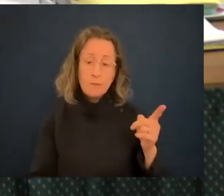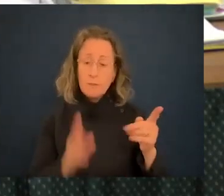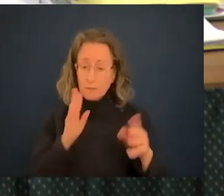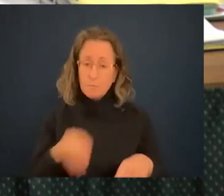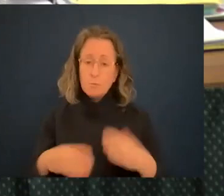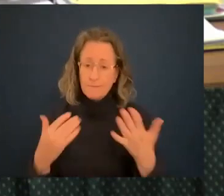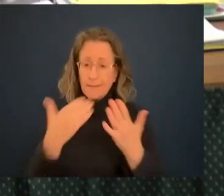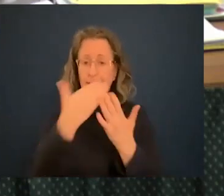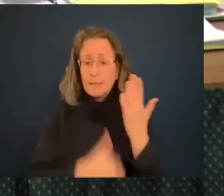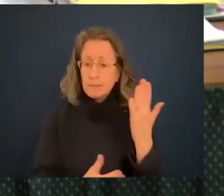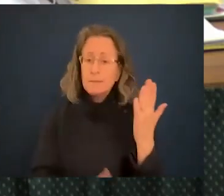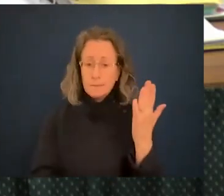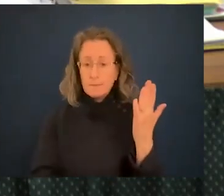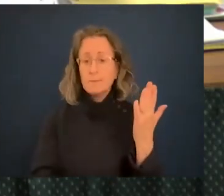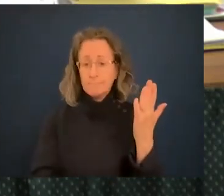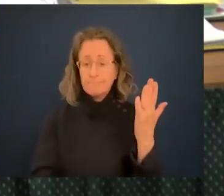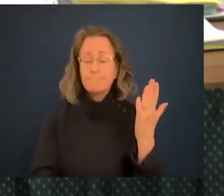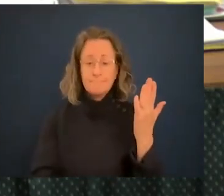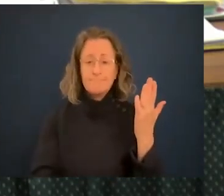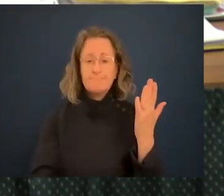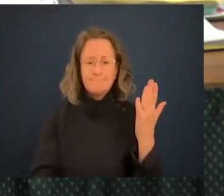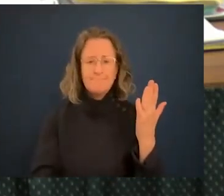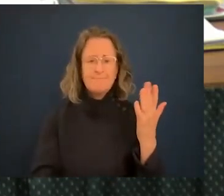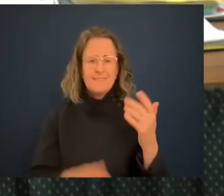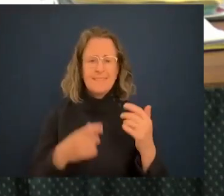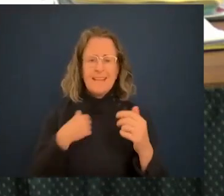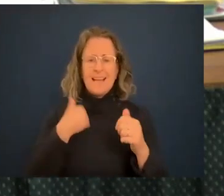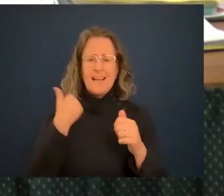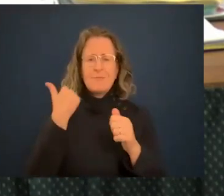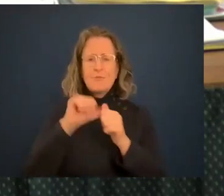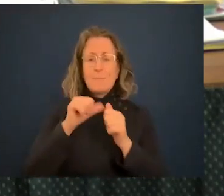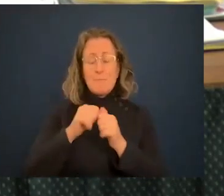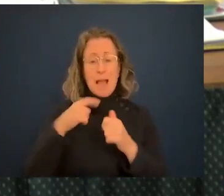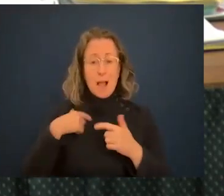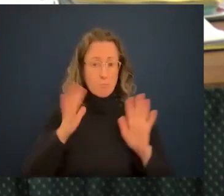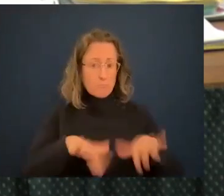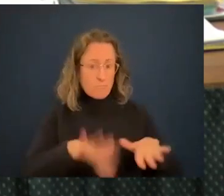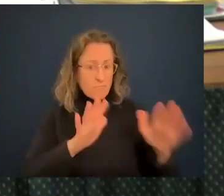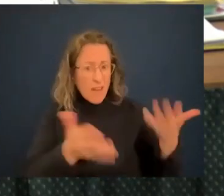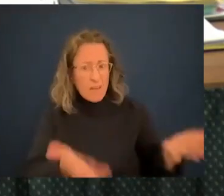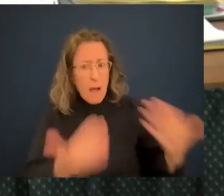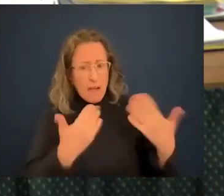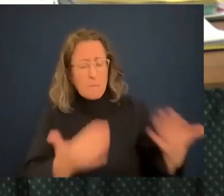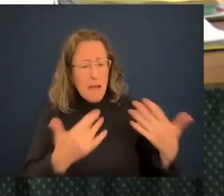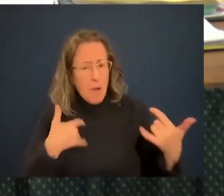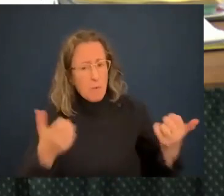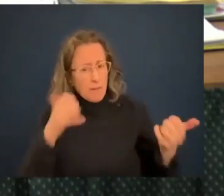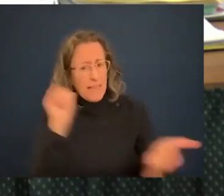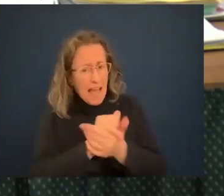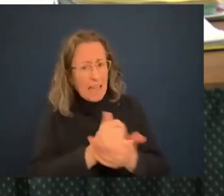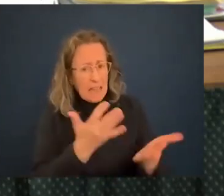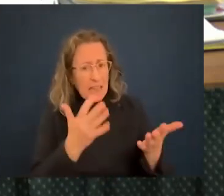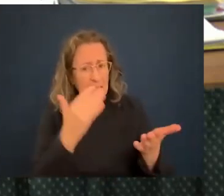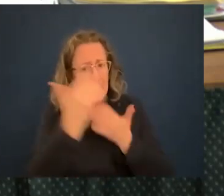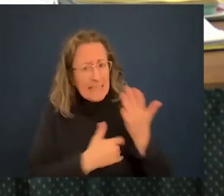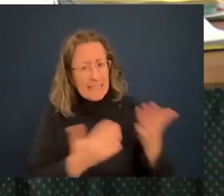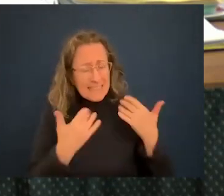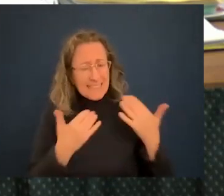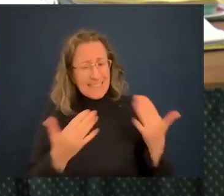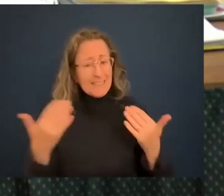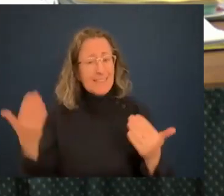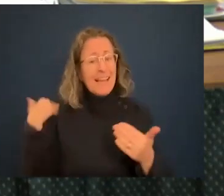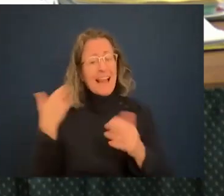I remember I think I was kind of jumping up and down asking for it and the last time and um this is